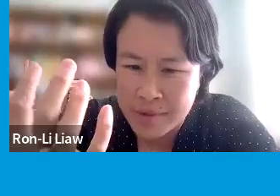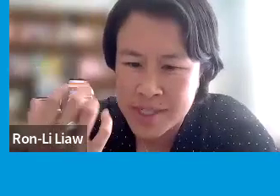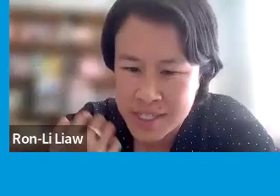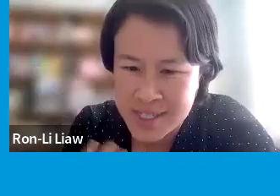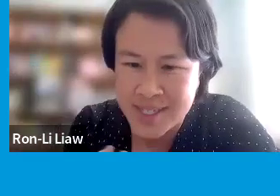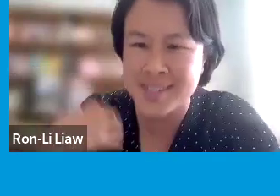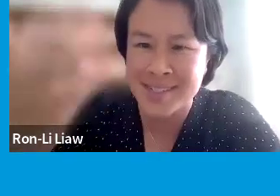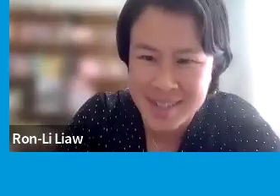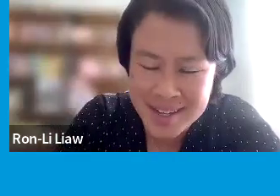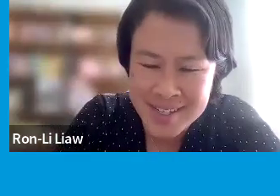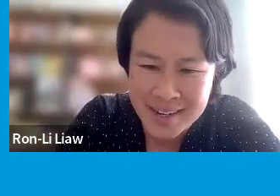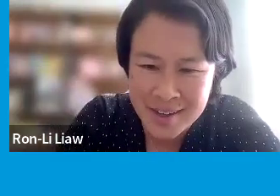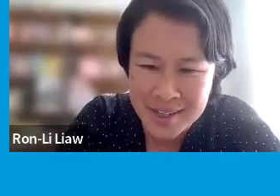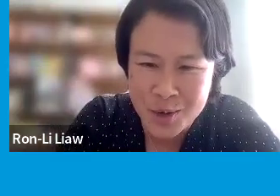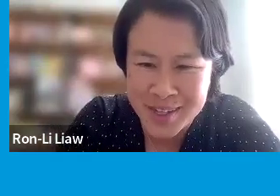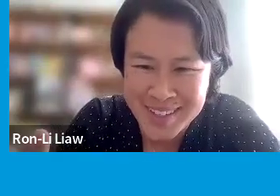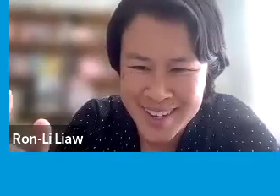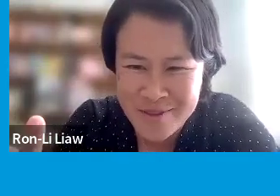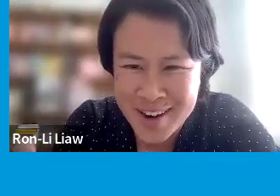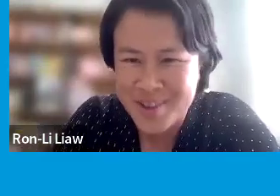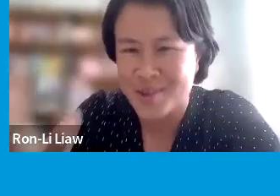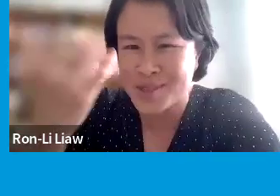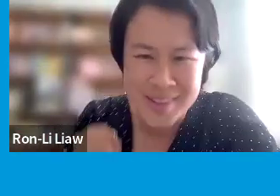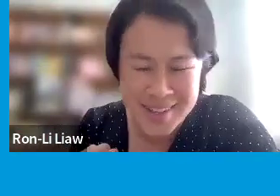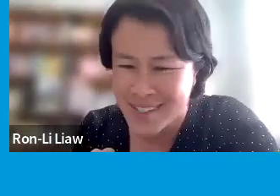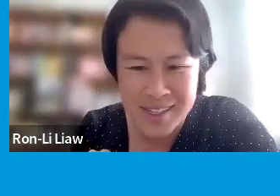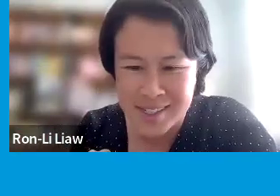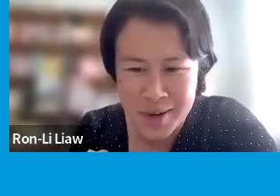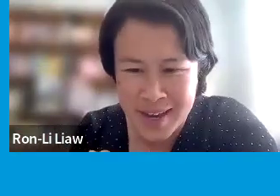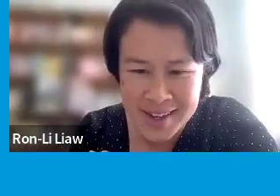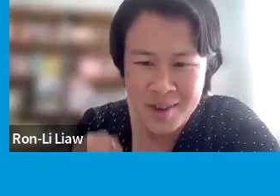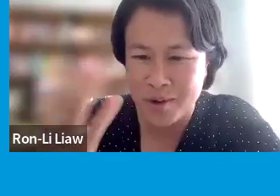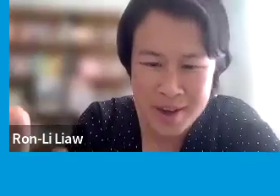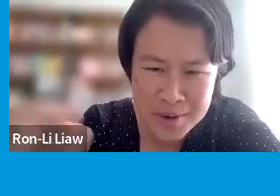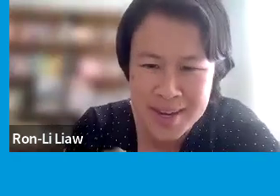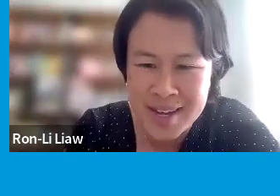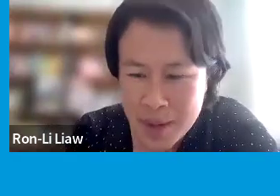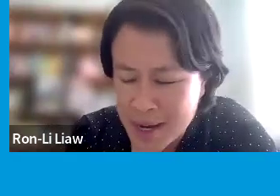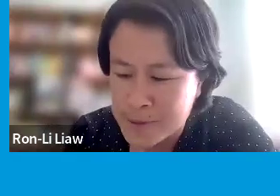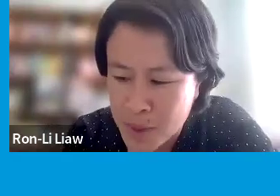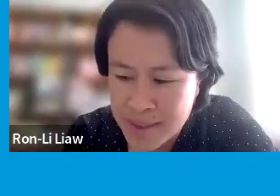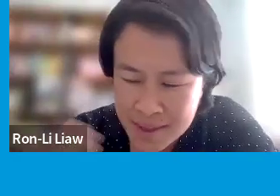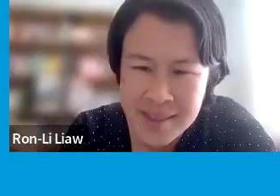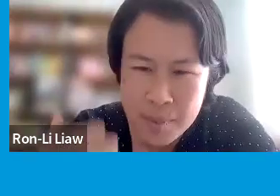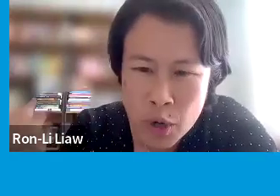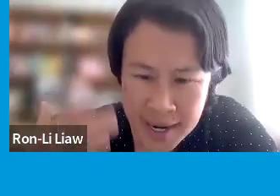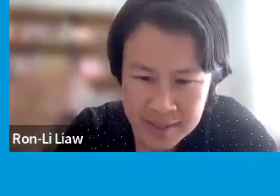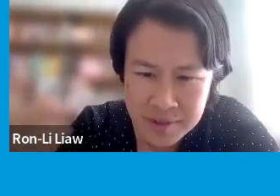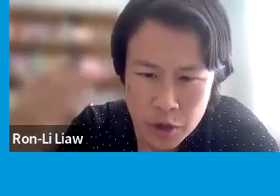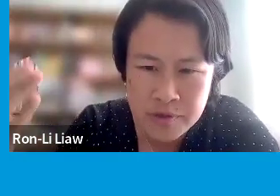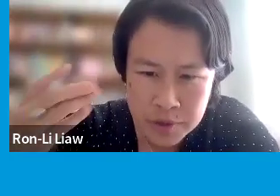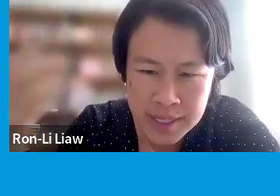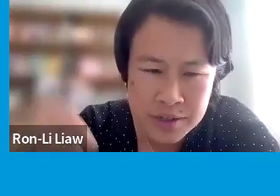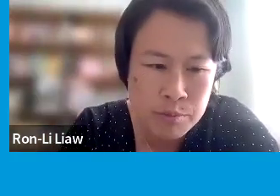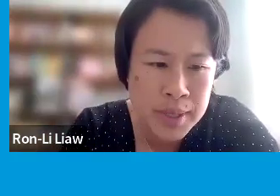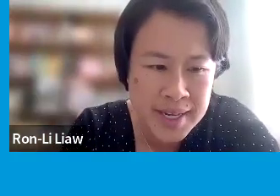that conversation, not just to take it all in quickly like a fire hose and then tell us okay or not okay. I think in the proactive